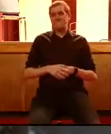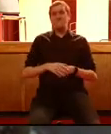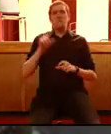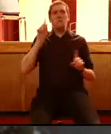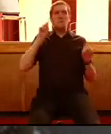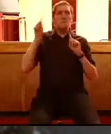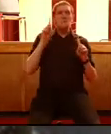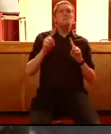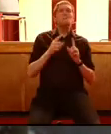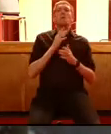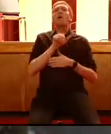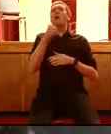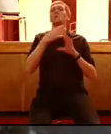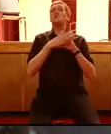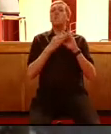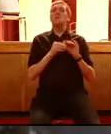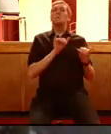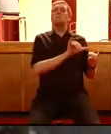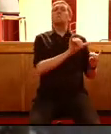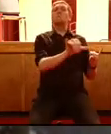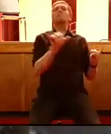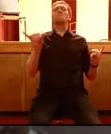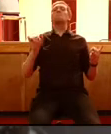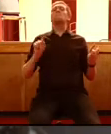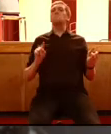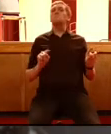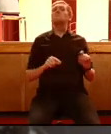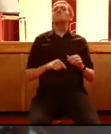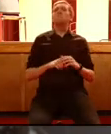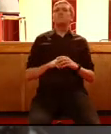like that, a lot of phone calls made.